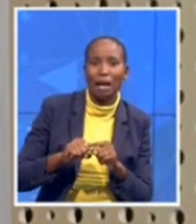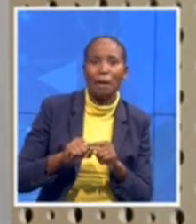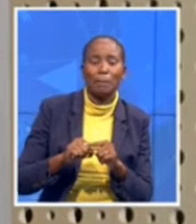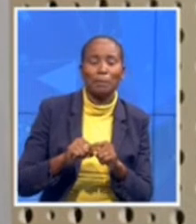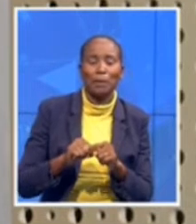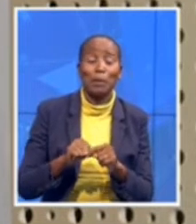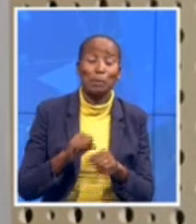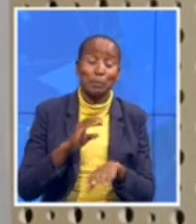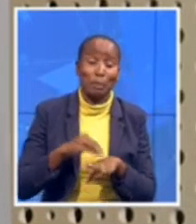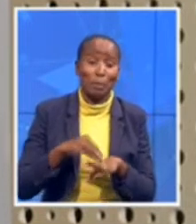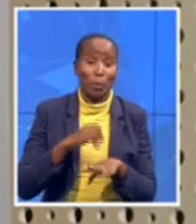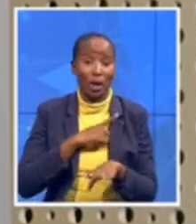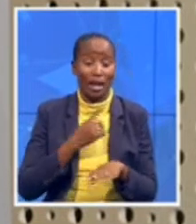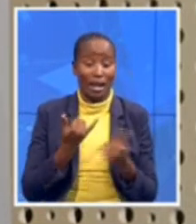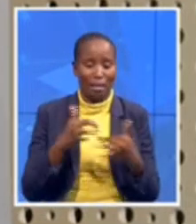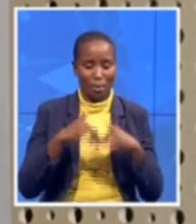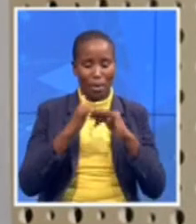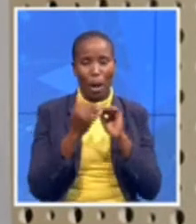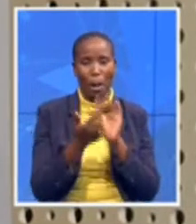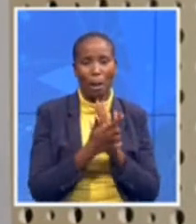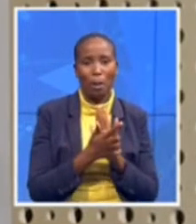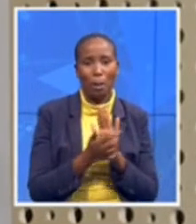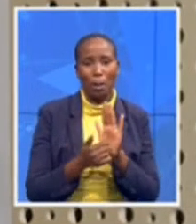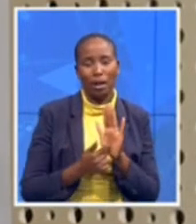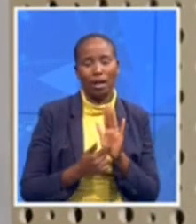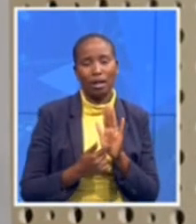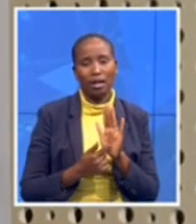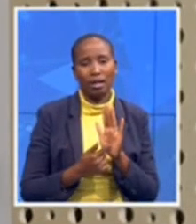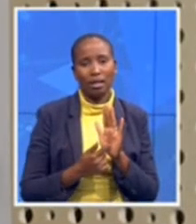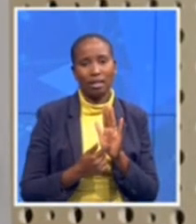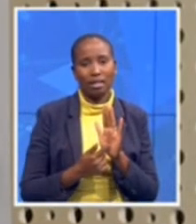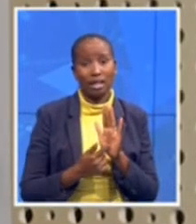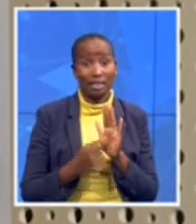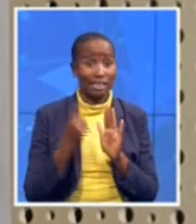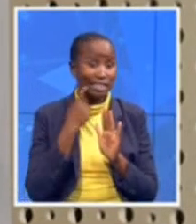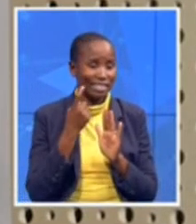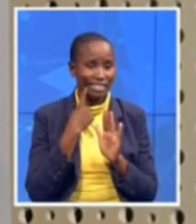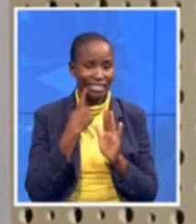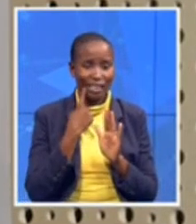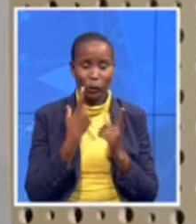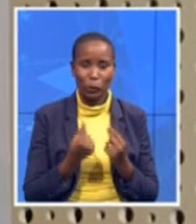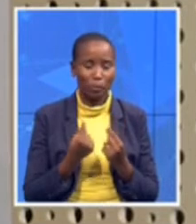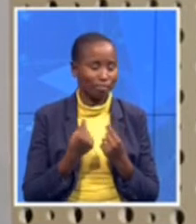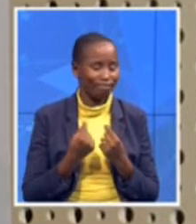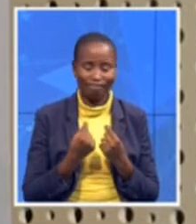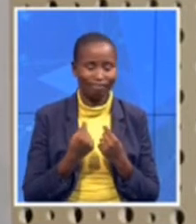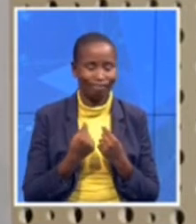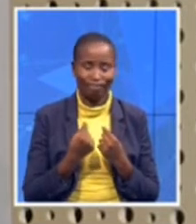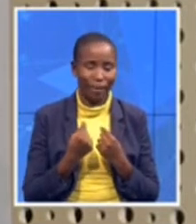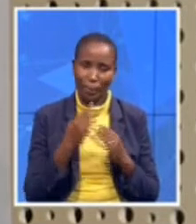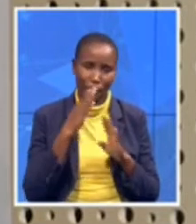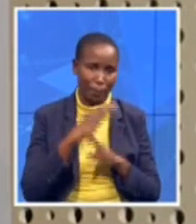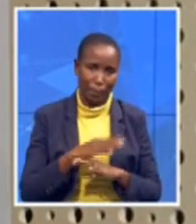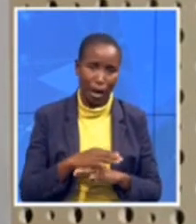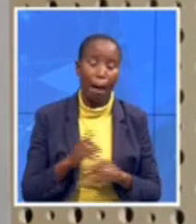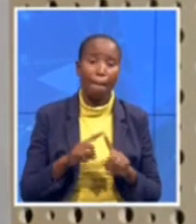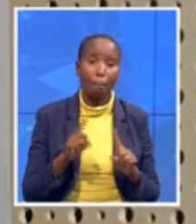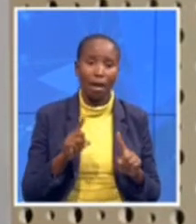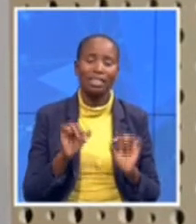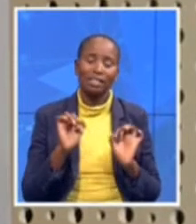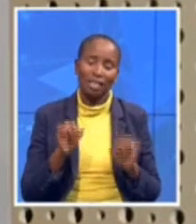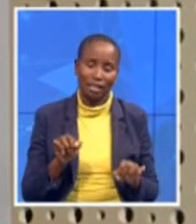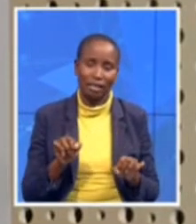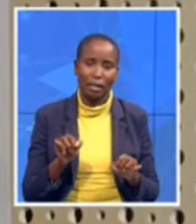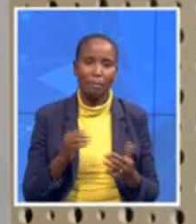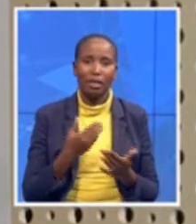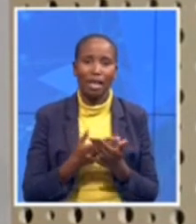that that is not an easy one. But having said that, it goes a long way in closing the gap in